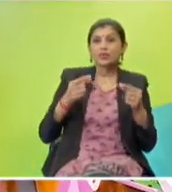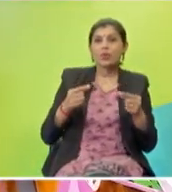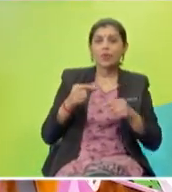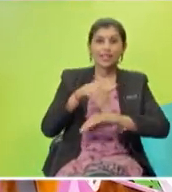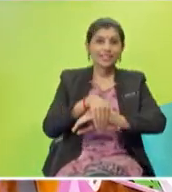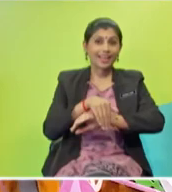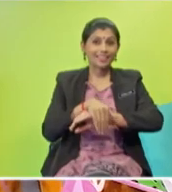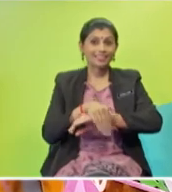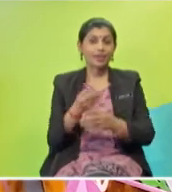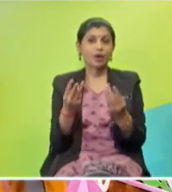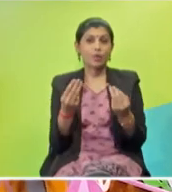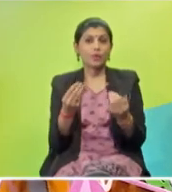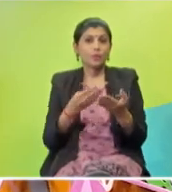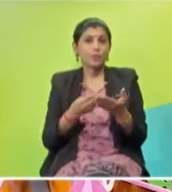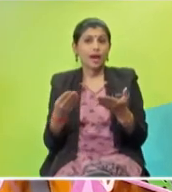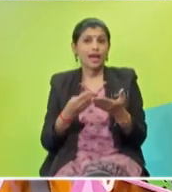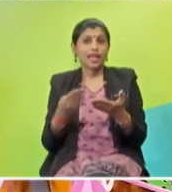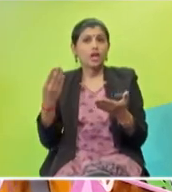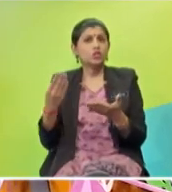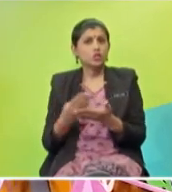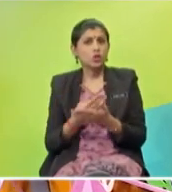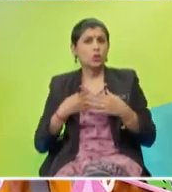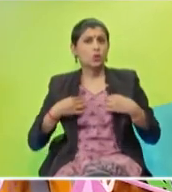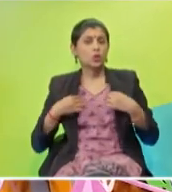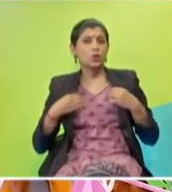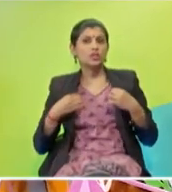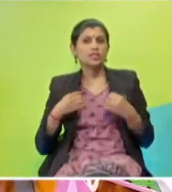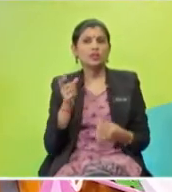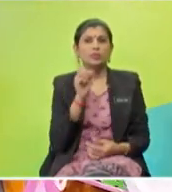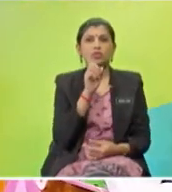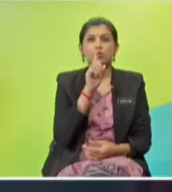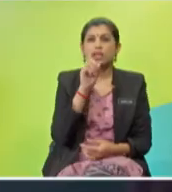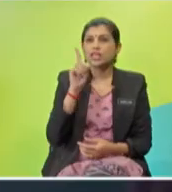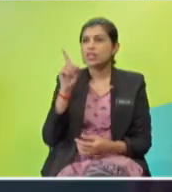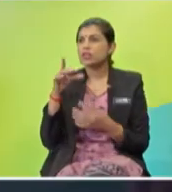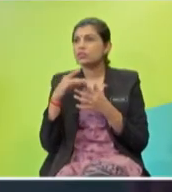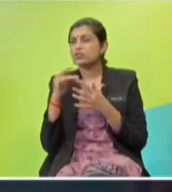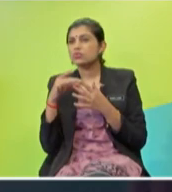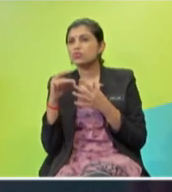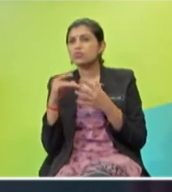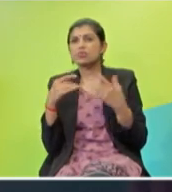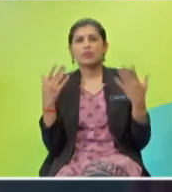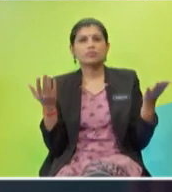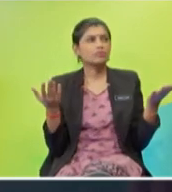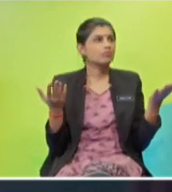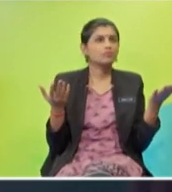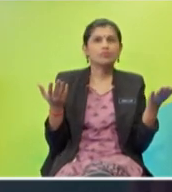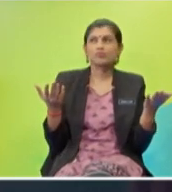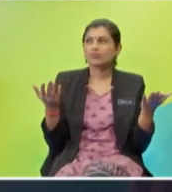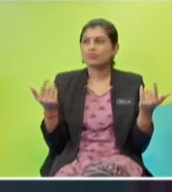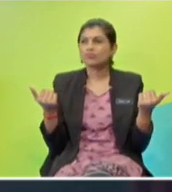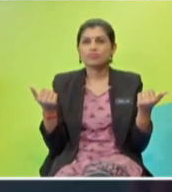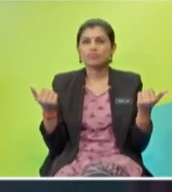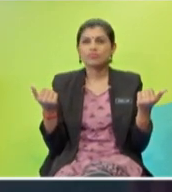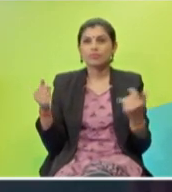to buy a new pair of clothes. Which one should I choose? Should I go for this one? Oh,